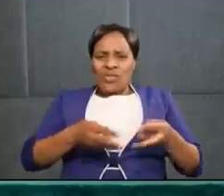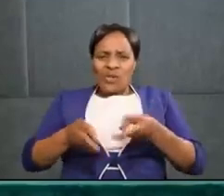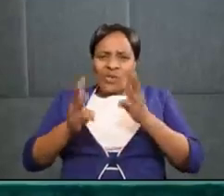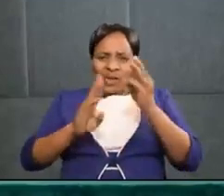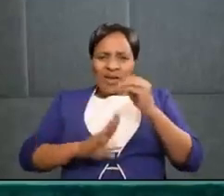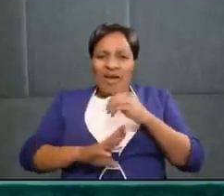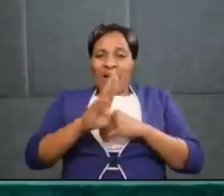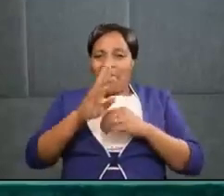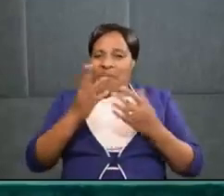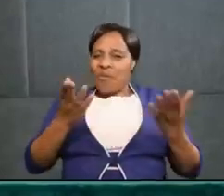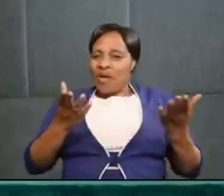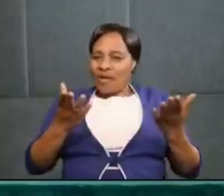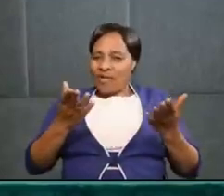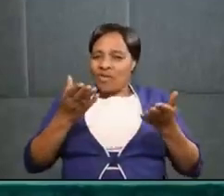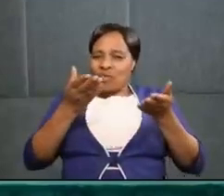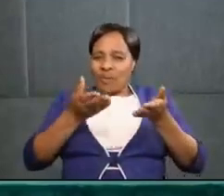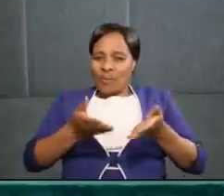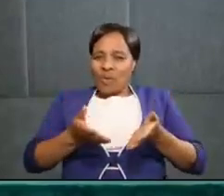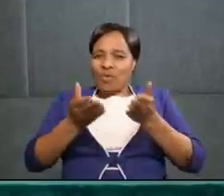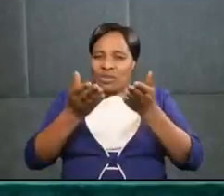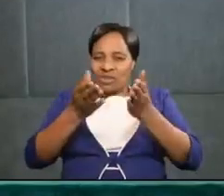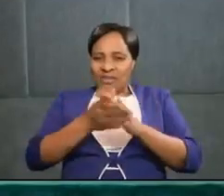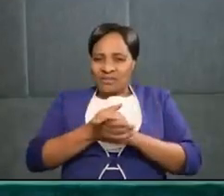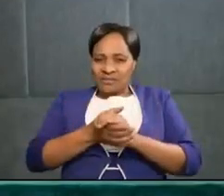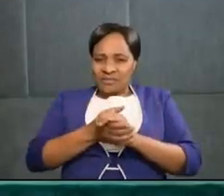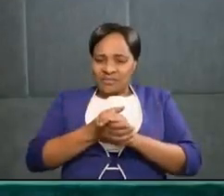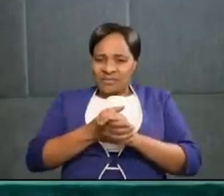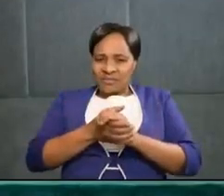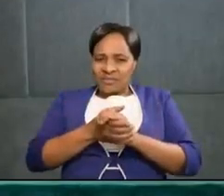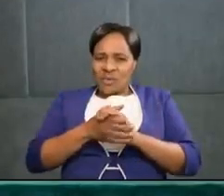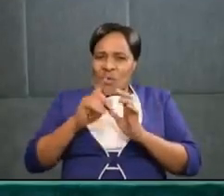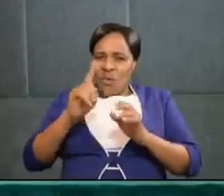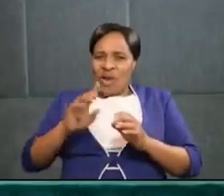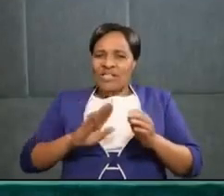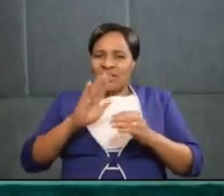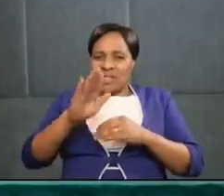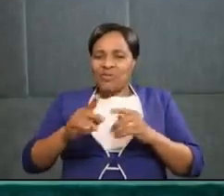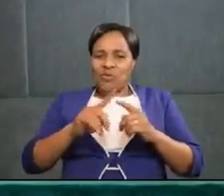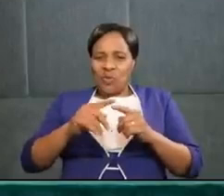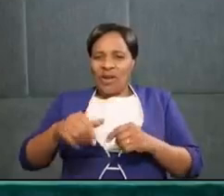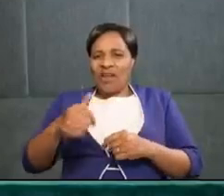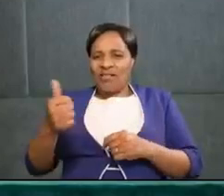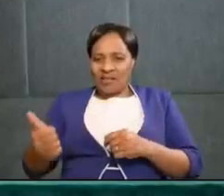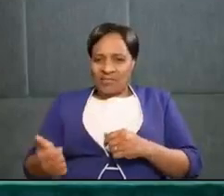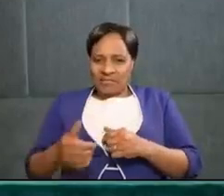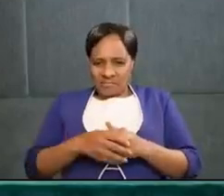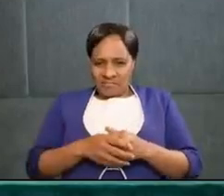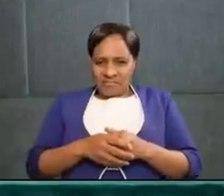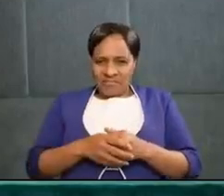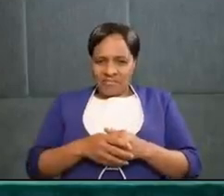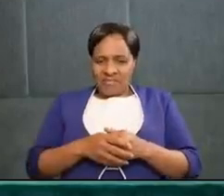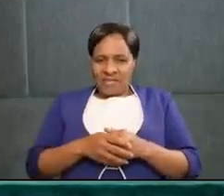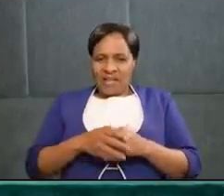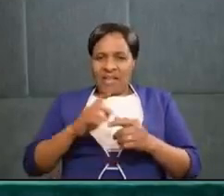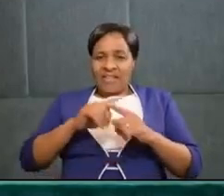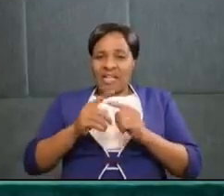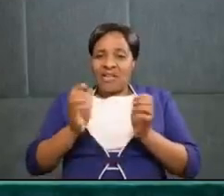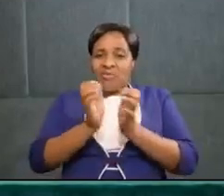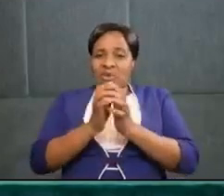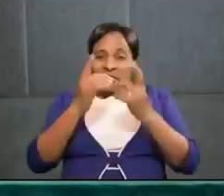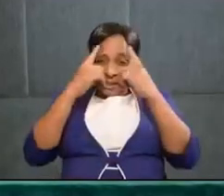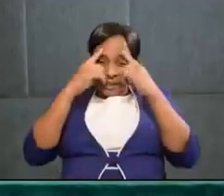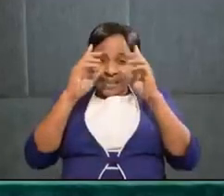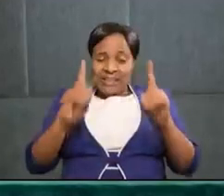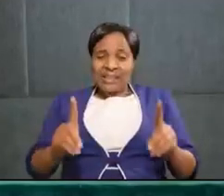up to the fort, from one step to another. And Paul